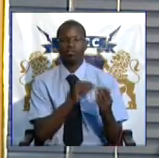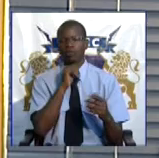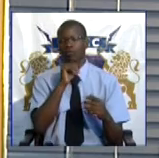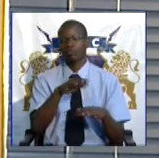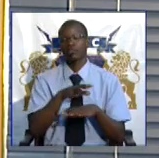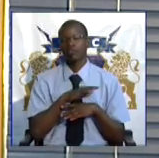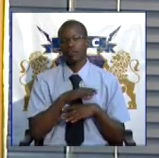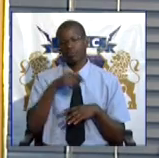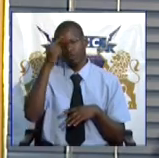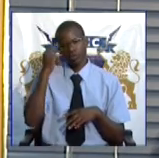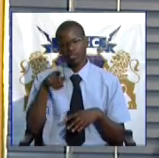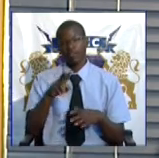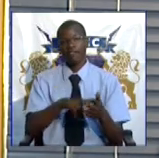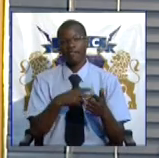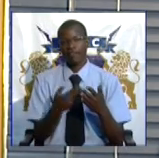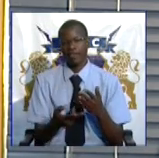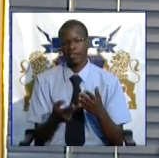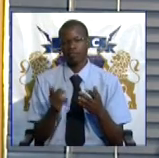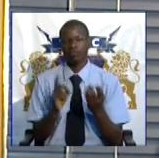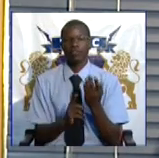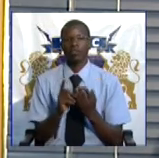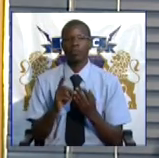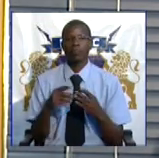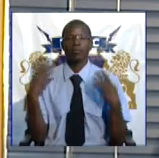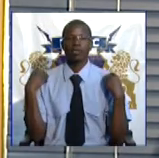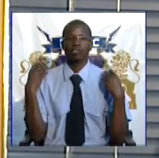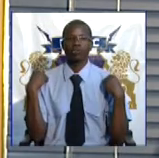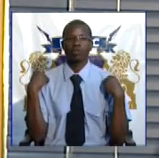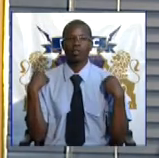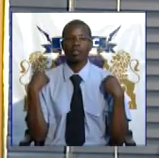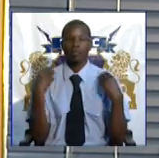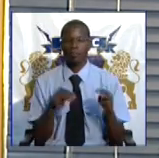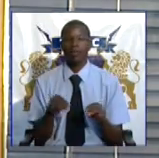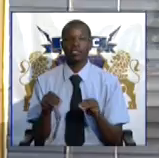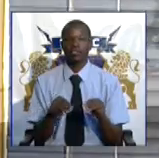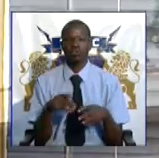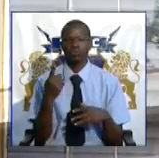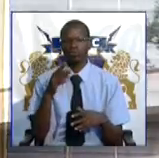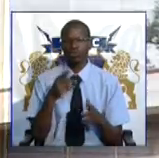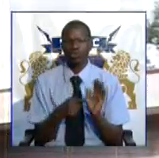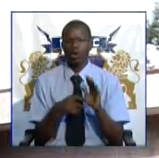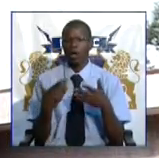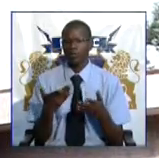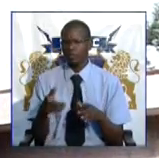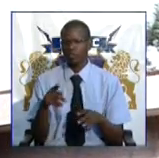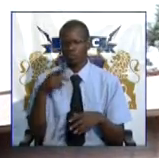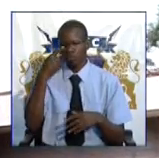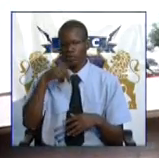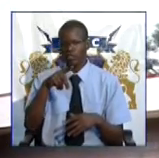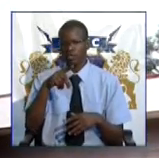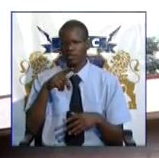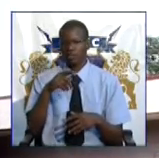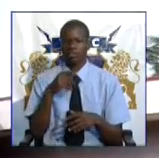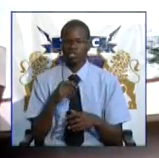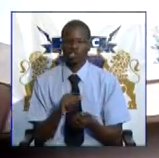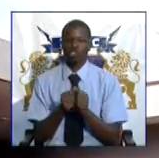to develop practical measures to determine how these policies shape behavior of public officials.